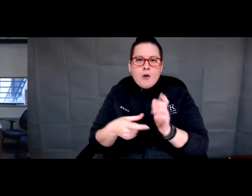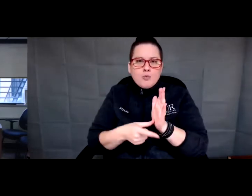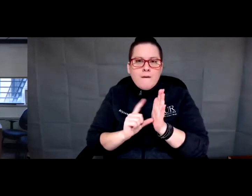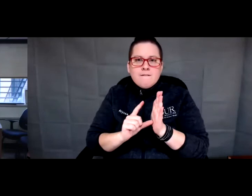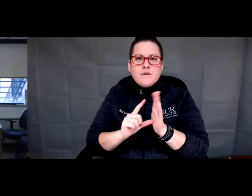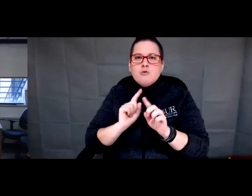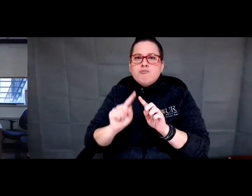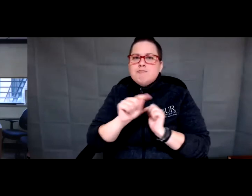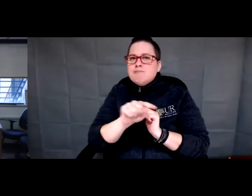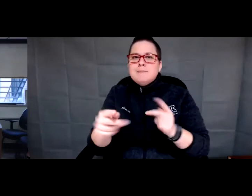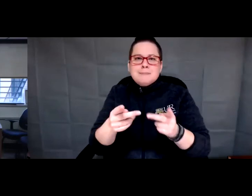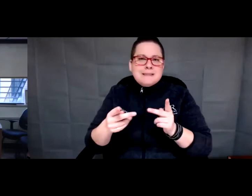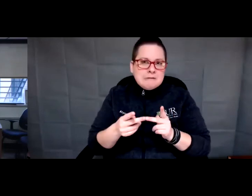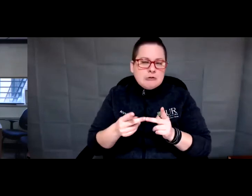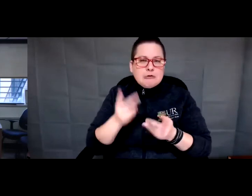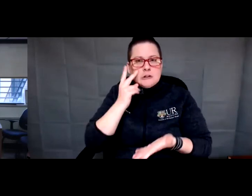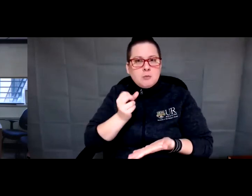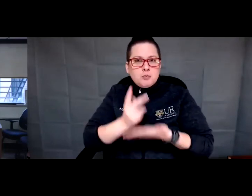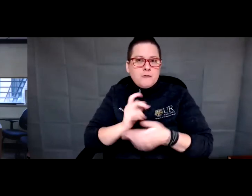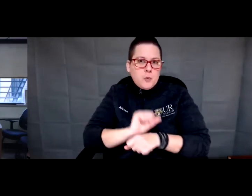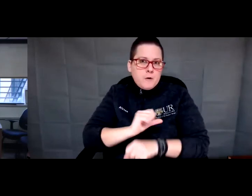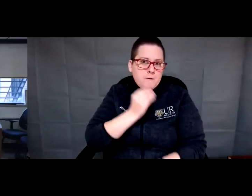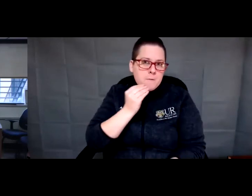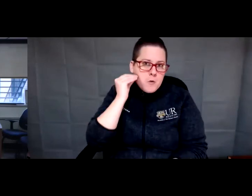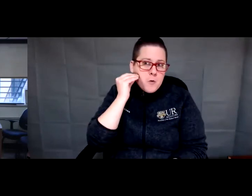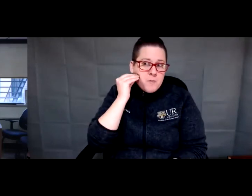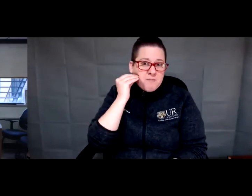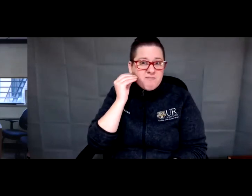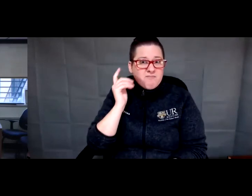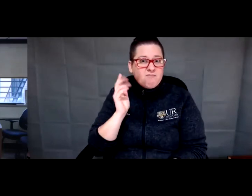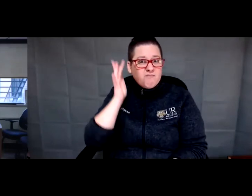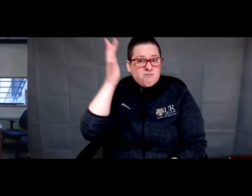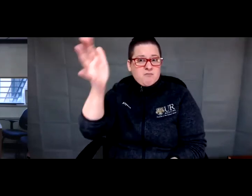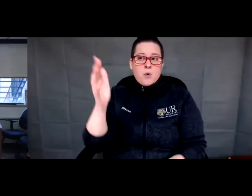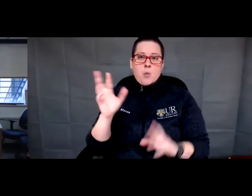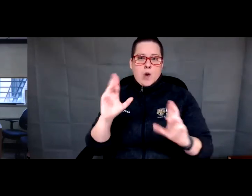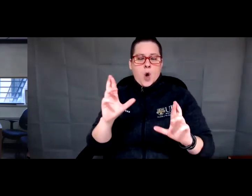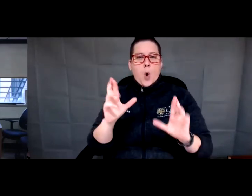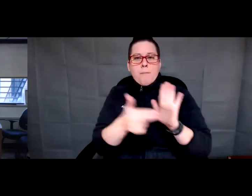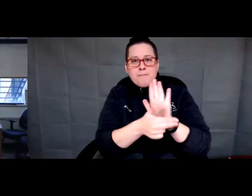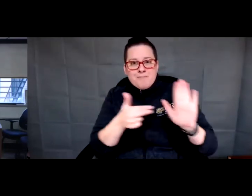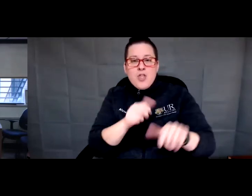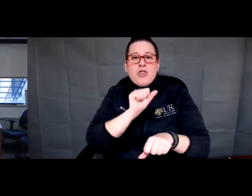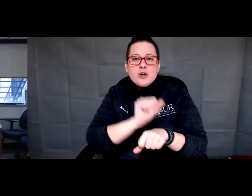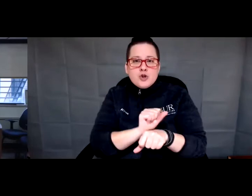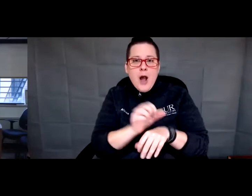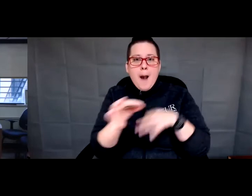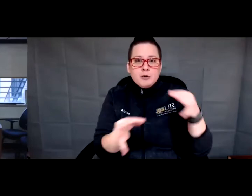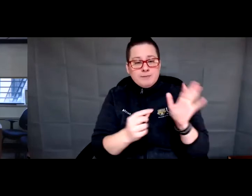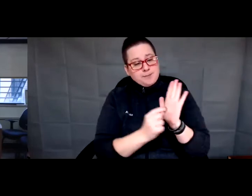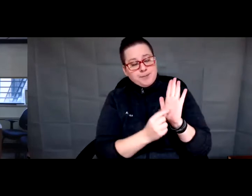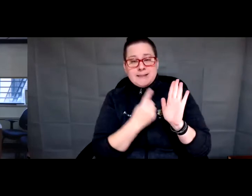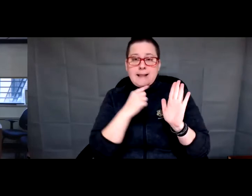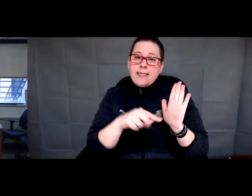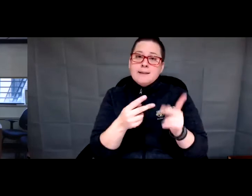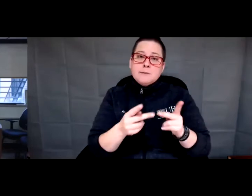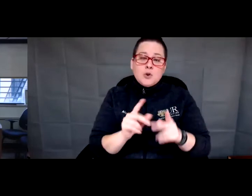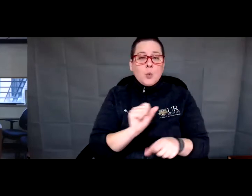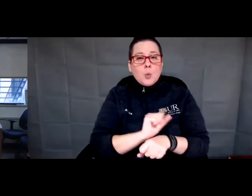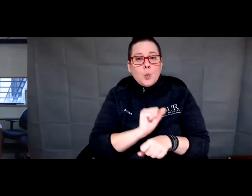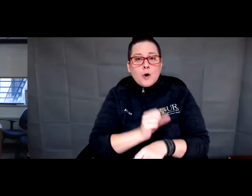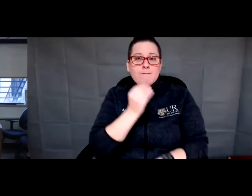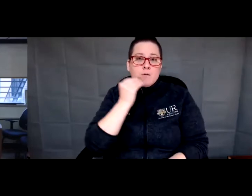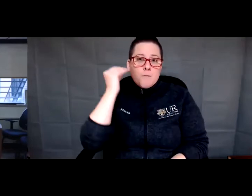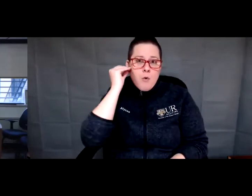different positions. And ultimately, we'd like to have that denoted in the job description, that the position is